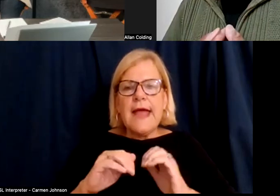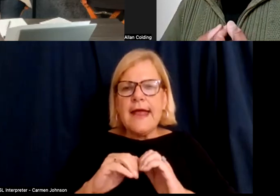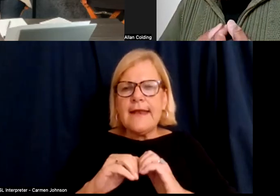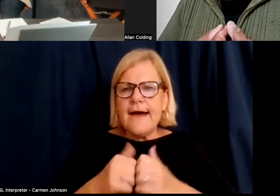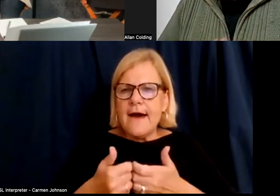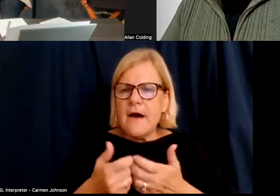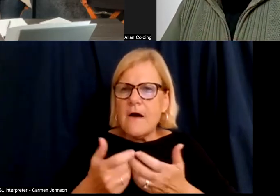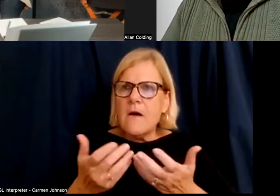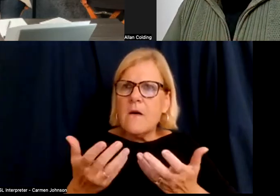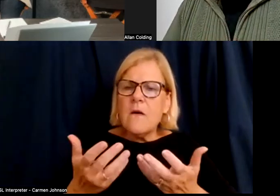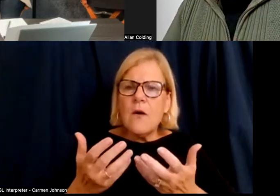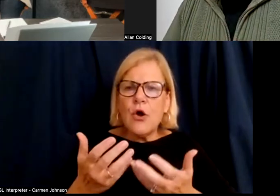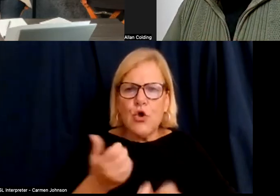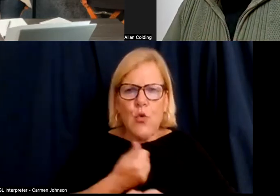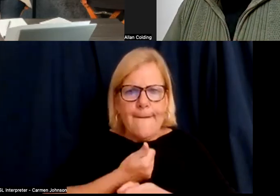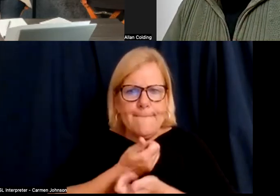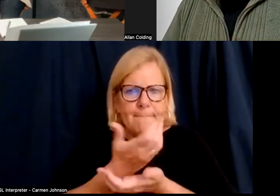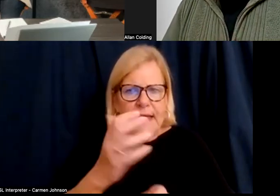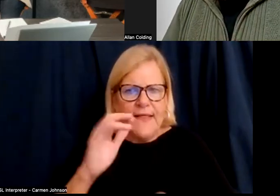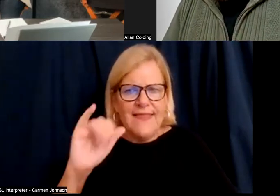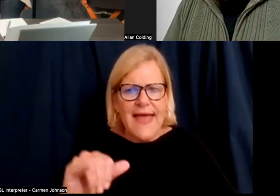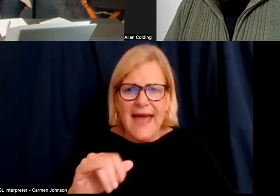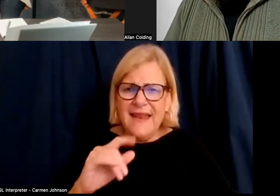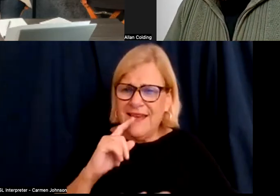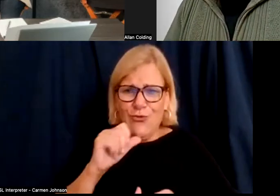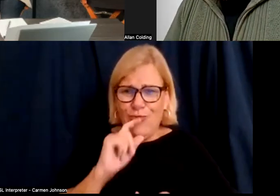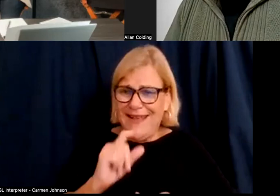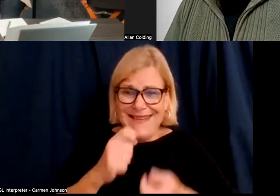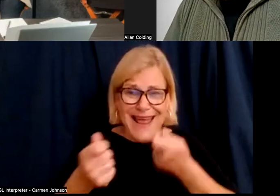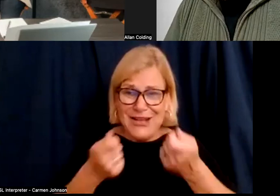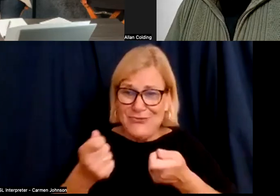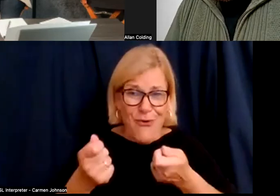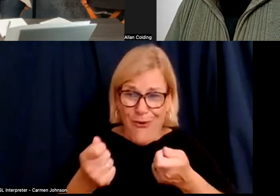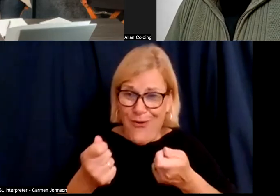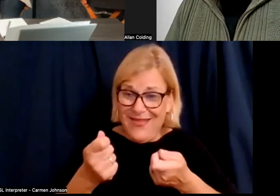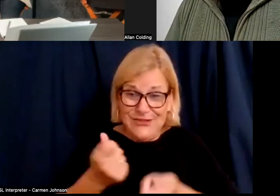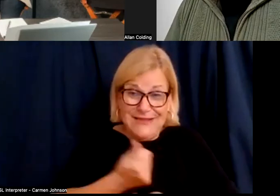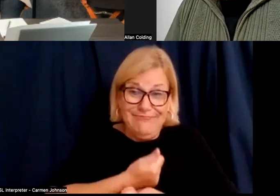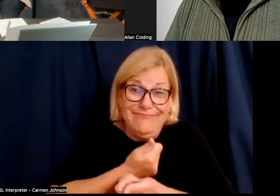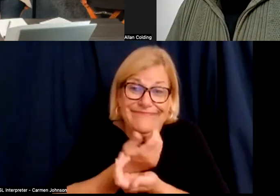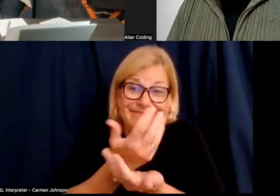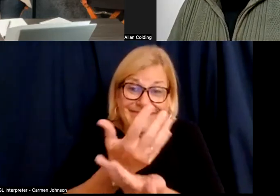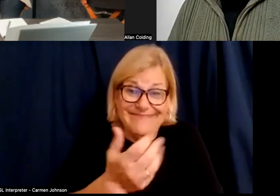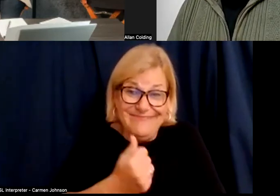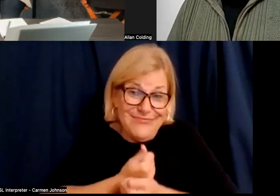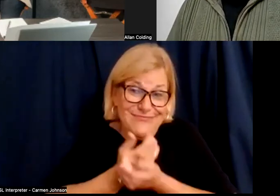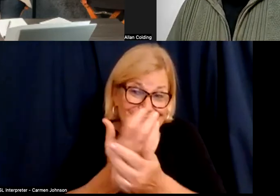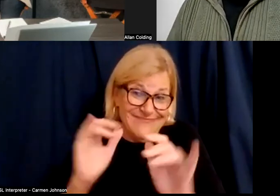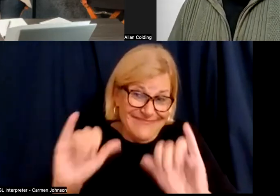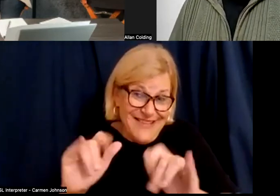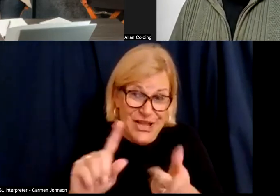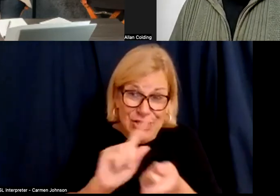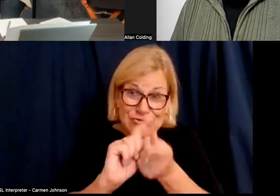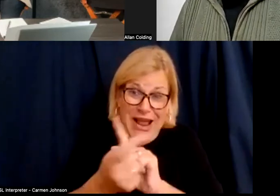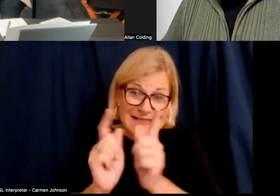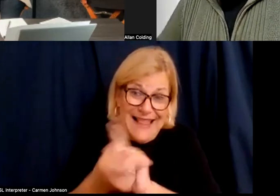how you emit that, you're not really in control of it. It just comes out the way it comes out, and you